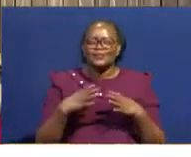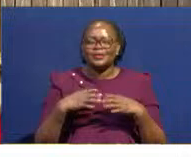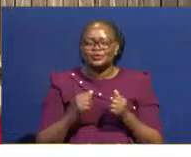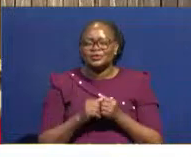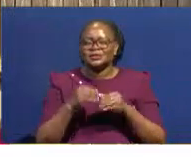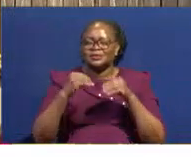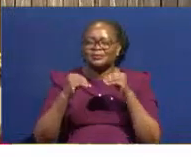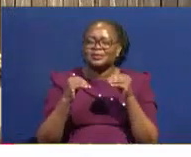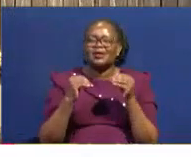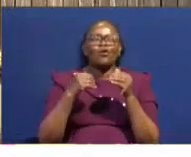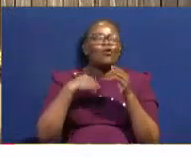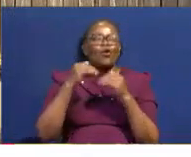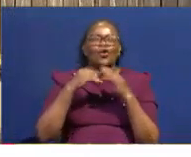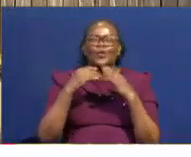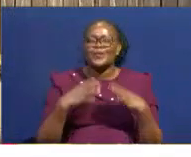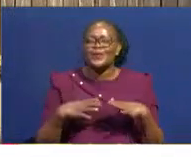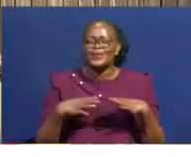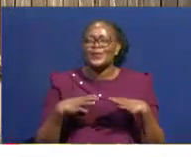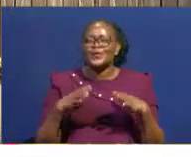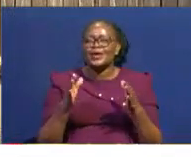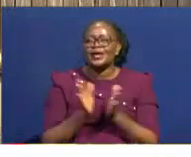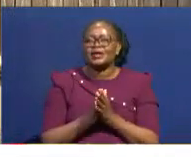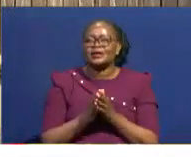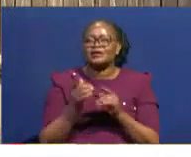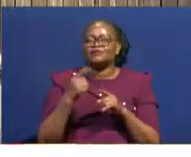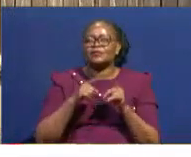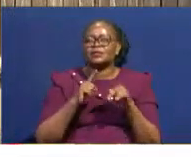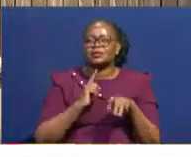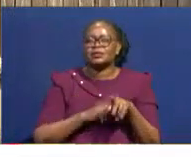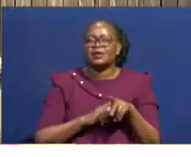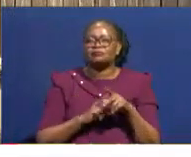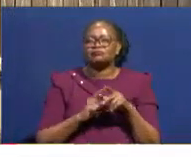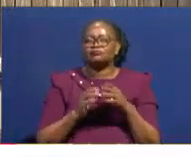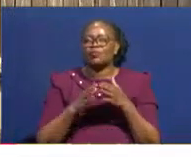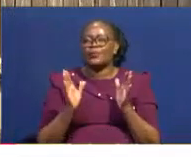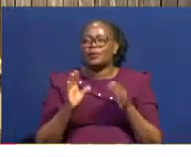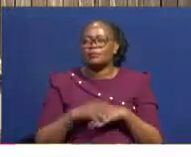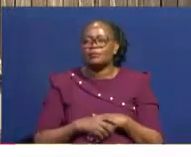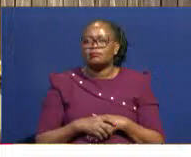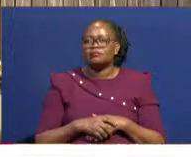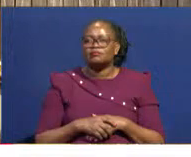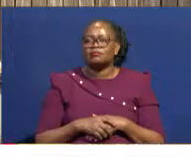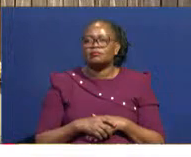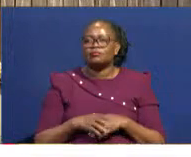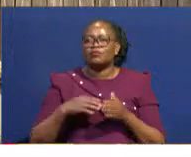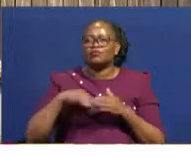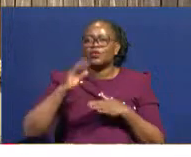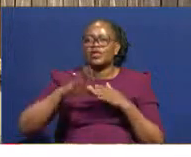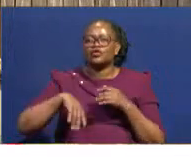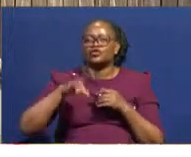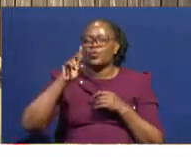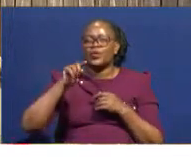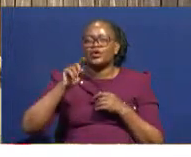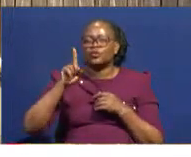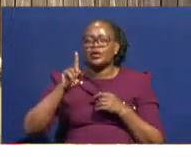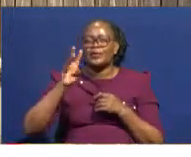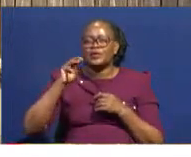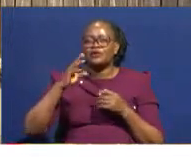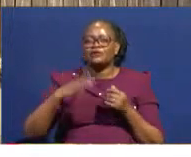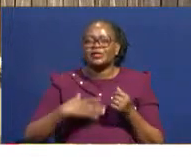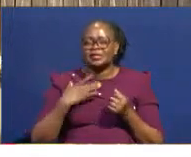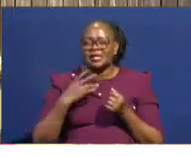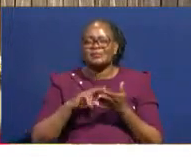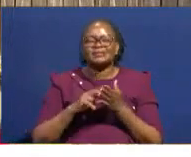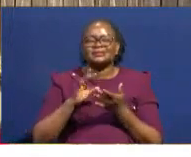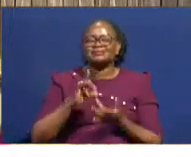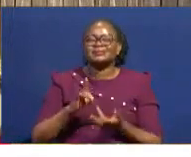disabilities, everyone. And from the opening until now, we've reached more than 2.1 million visitors. It made it